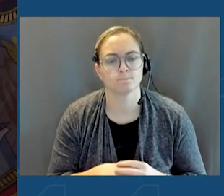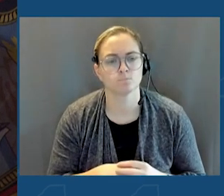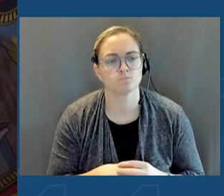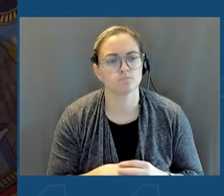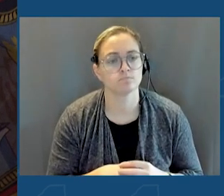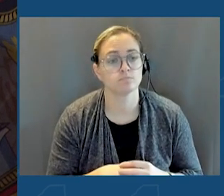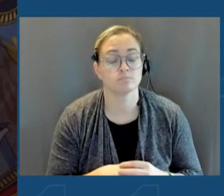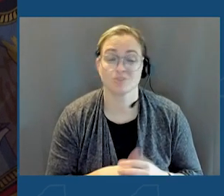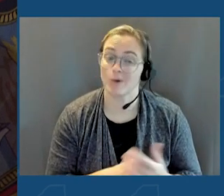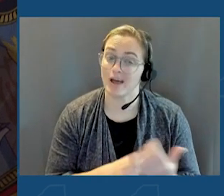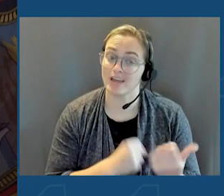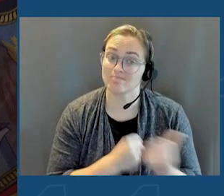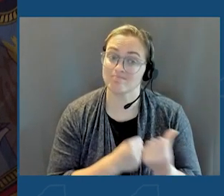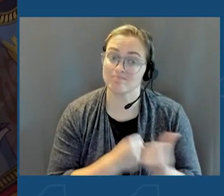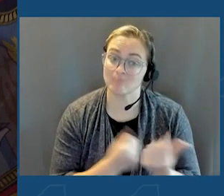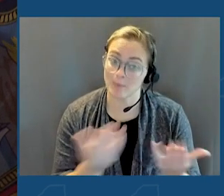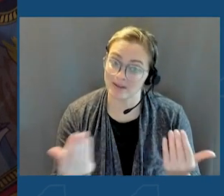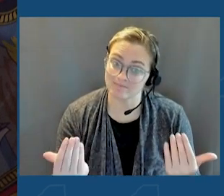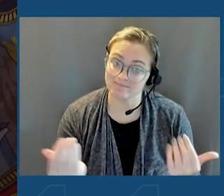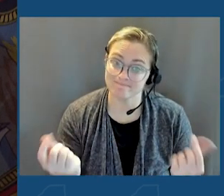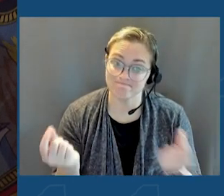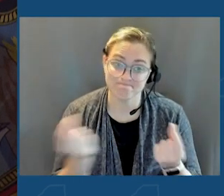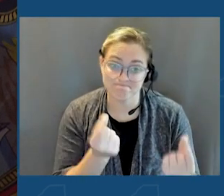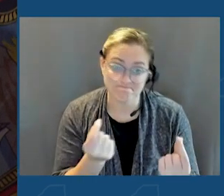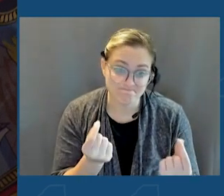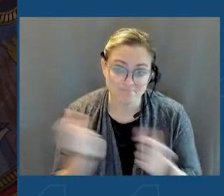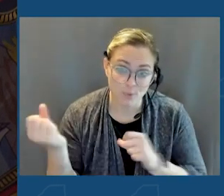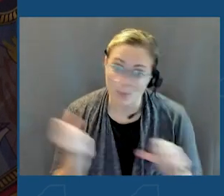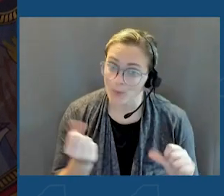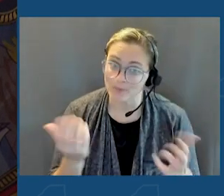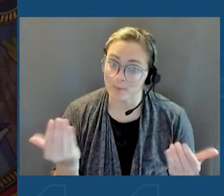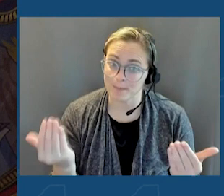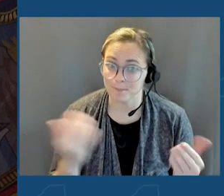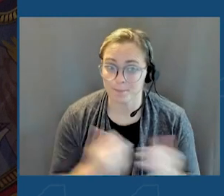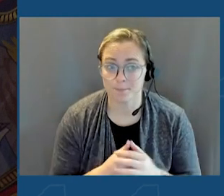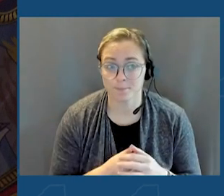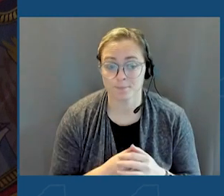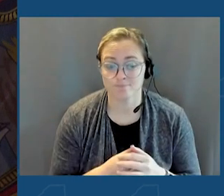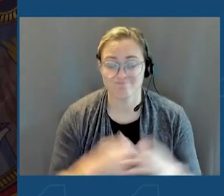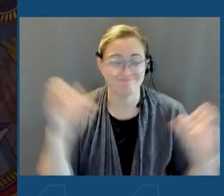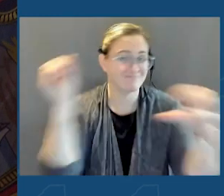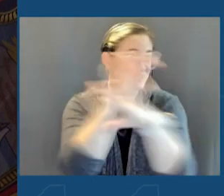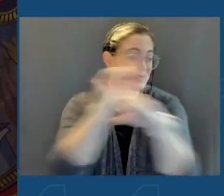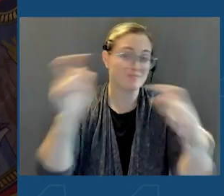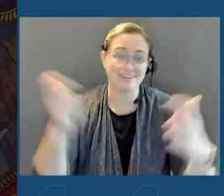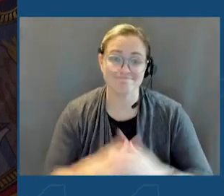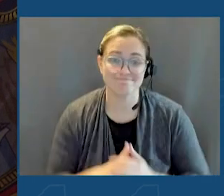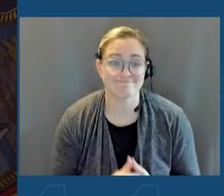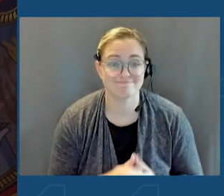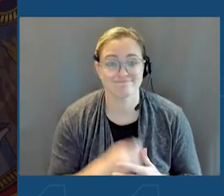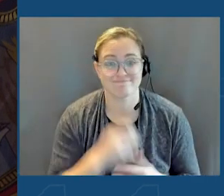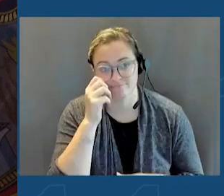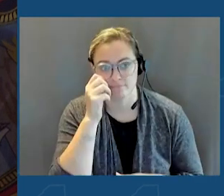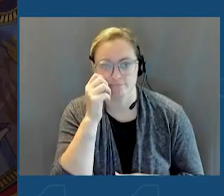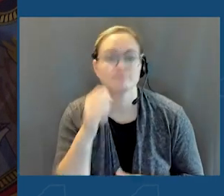I said, be bold, dream big, and we